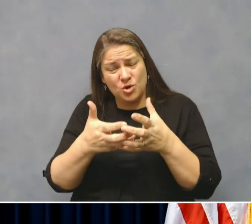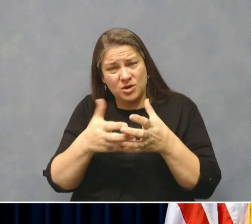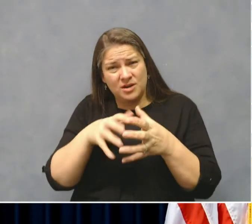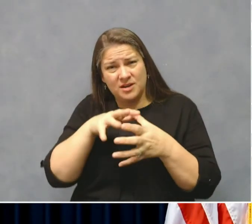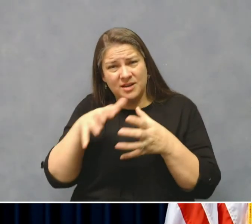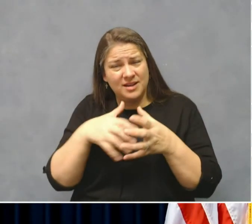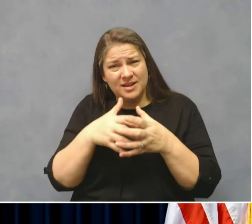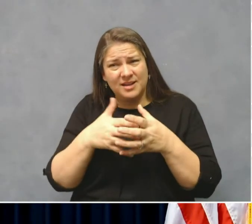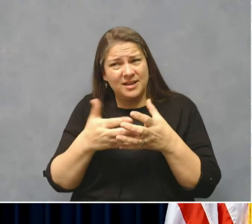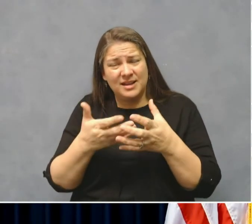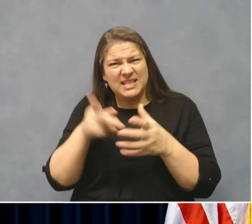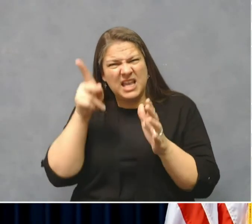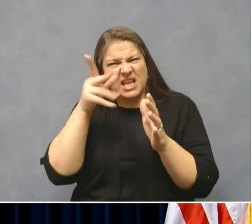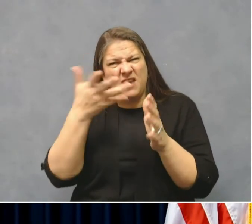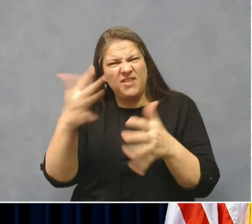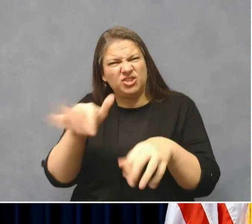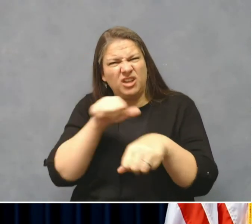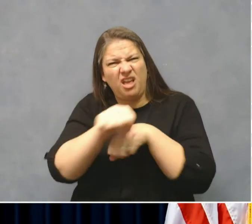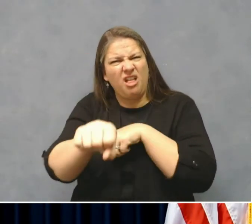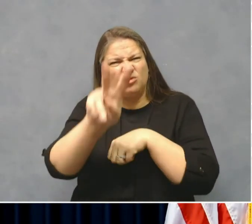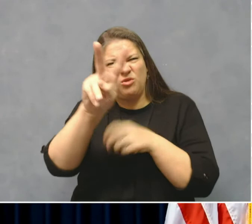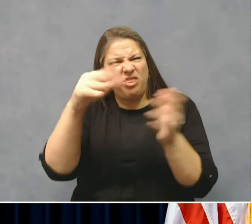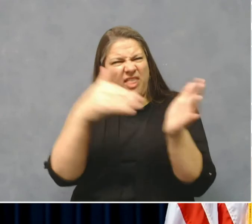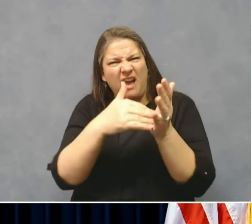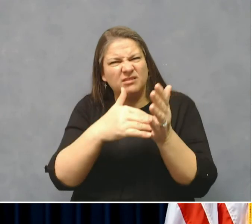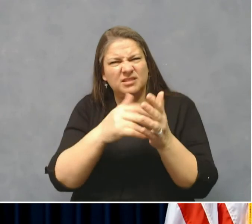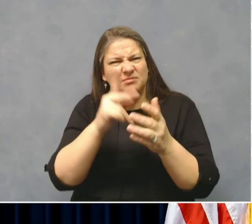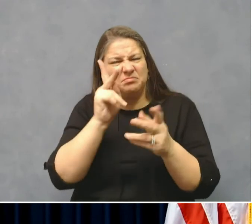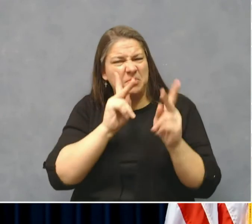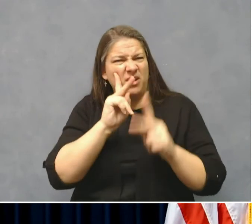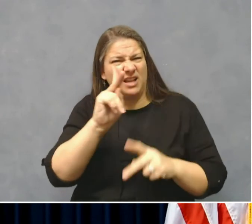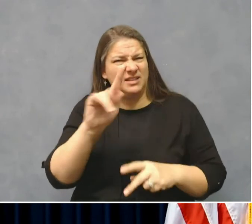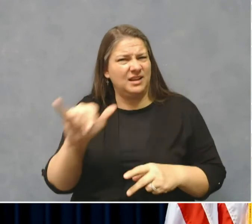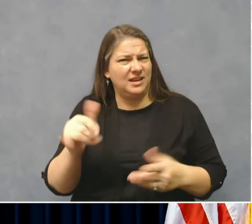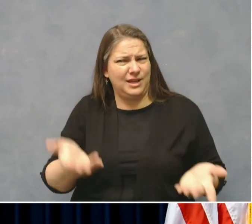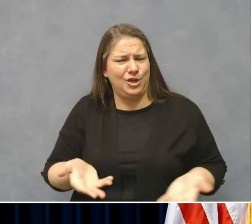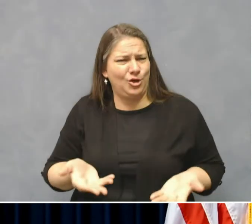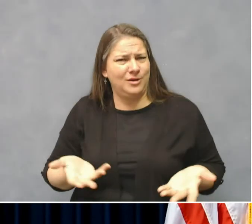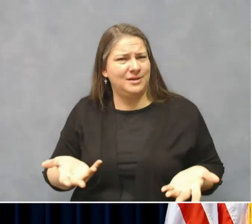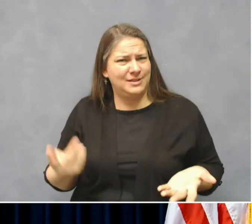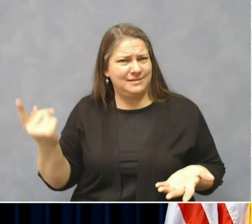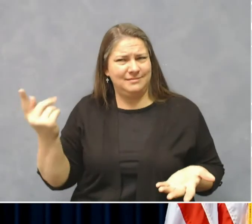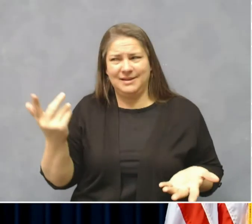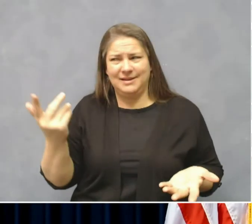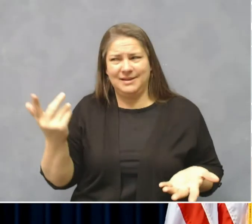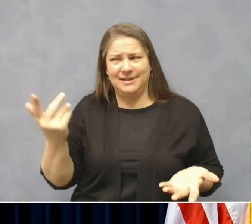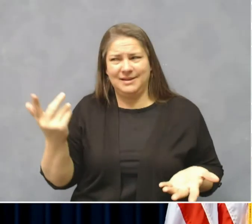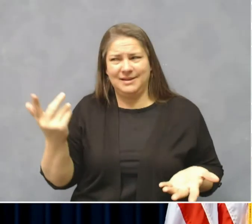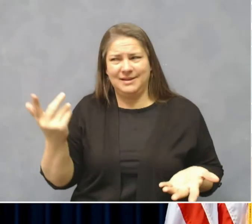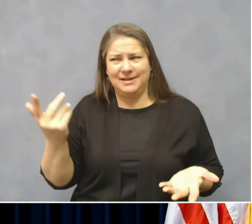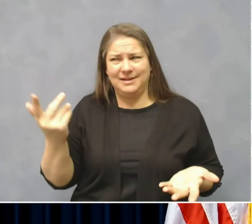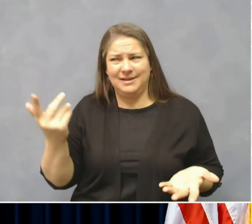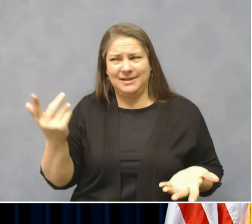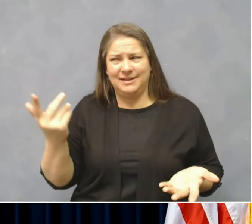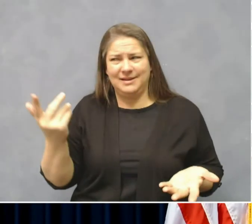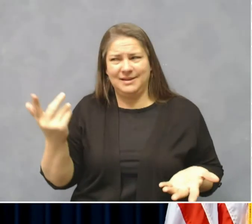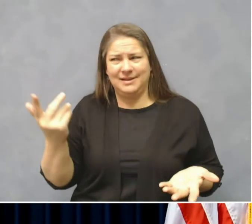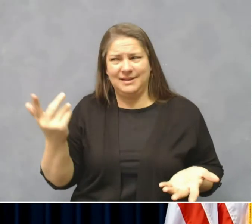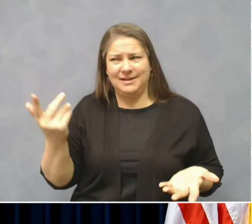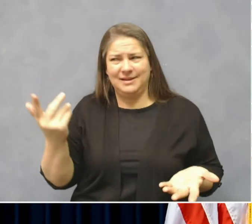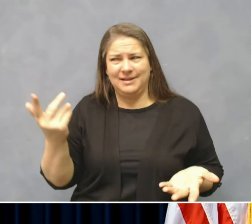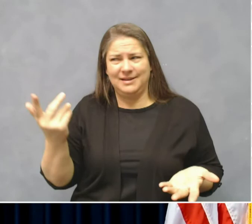killed 2,000 Kentuckians as we sit here today. And it's going to take a whole lot more if we don't take the steps that we